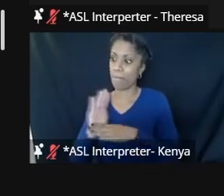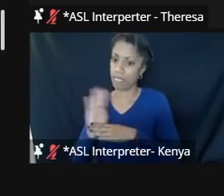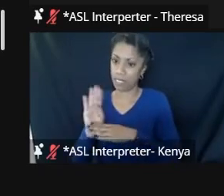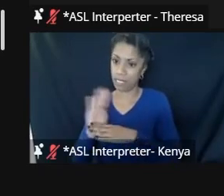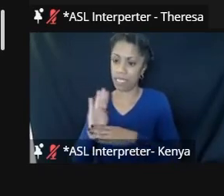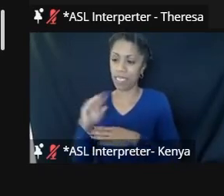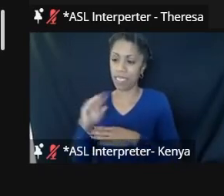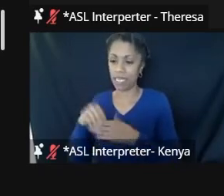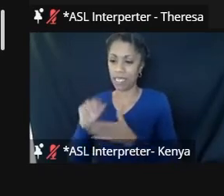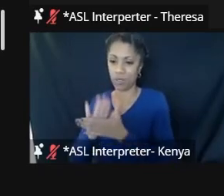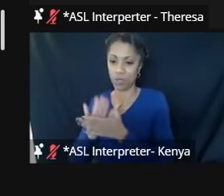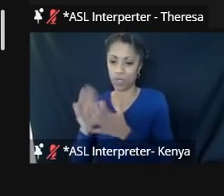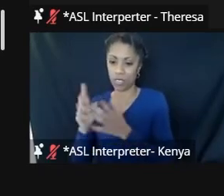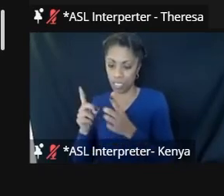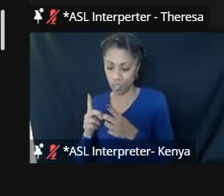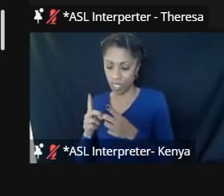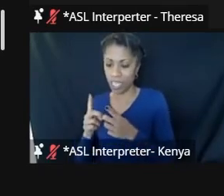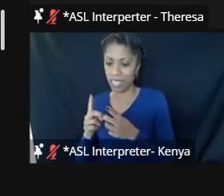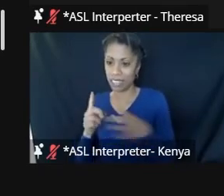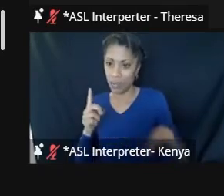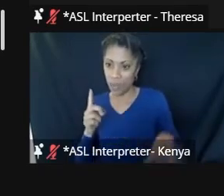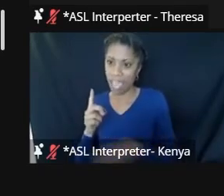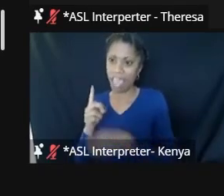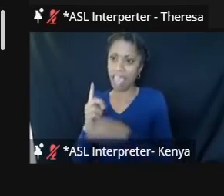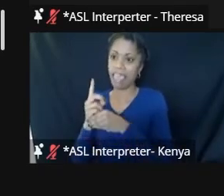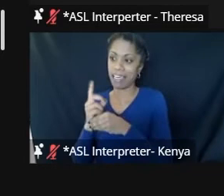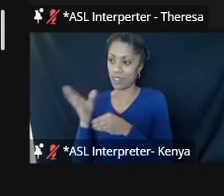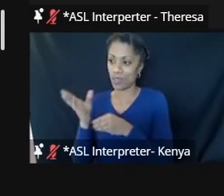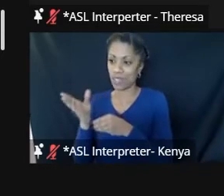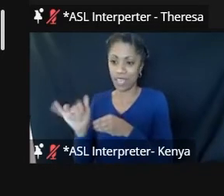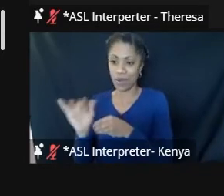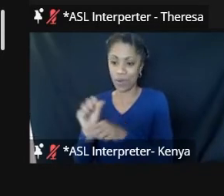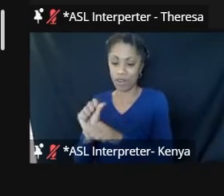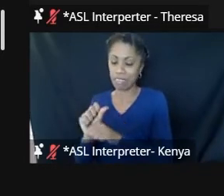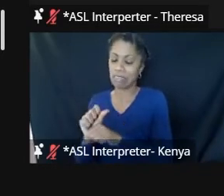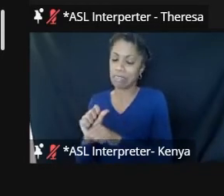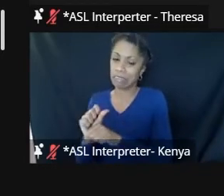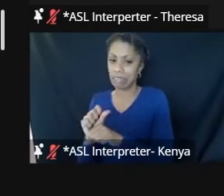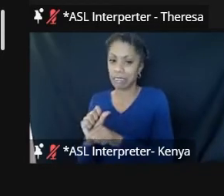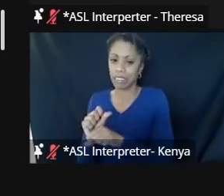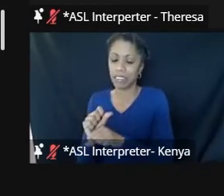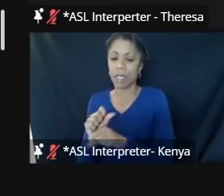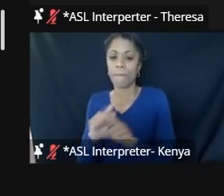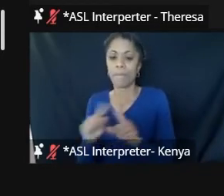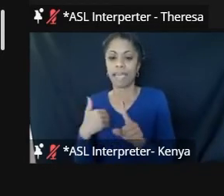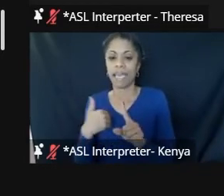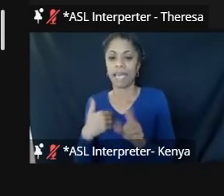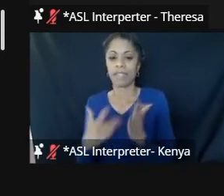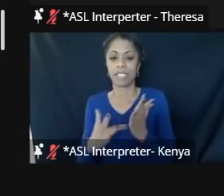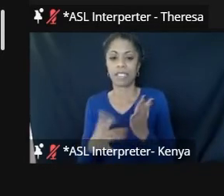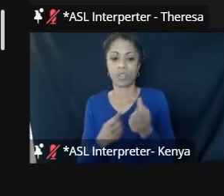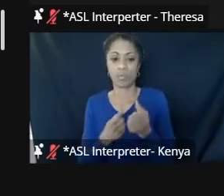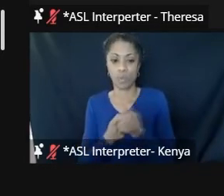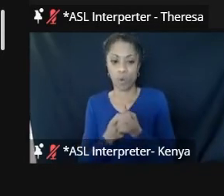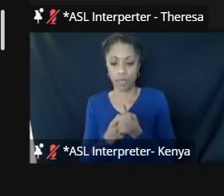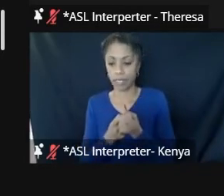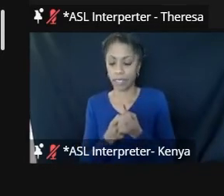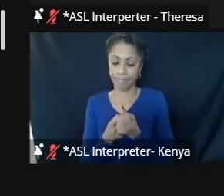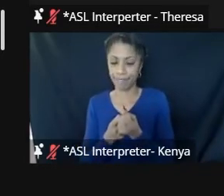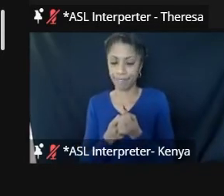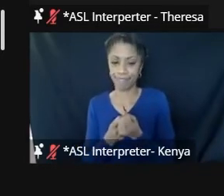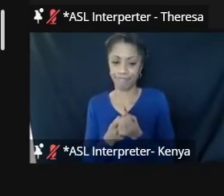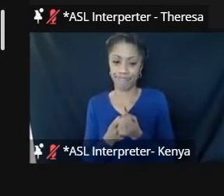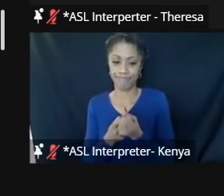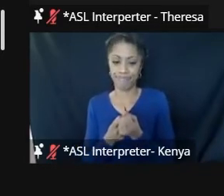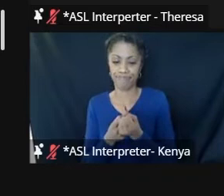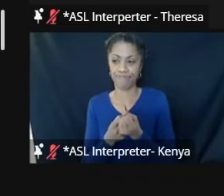is just an added thing to kind of bring on, although it's critically important. And so having a technical support arm to